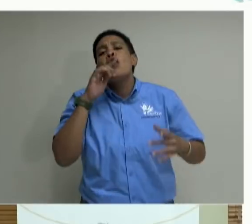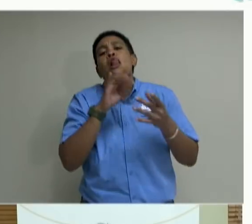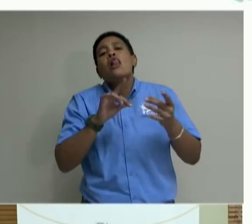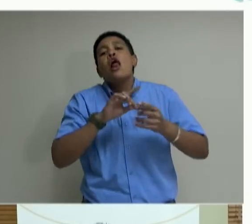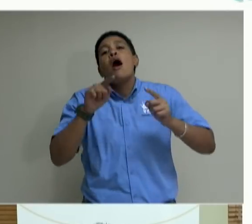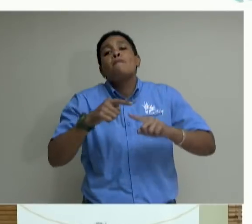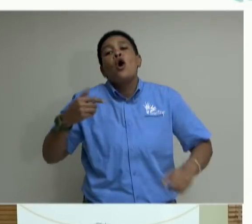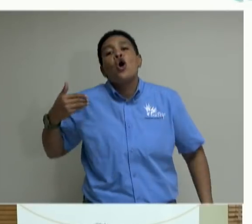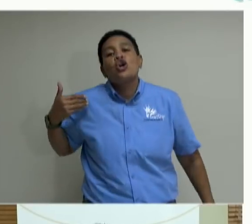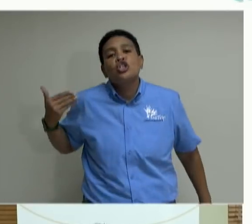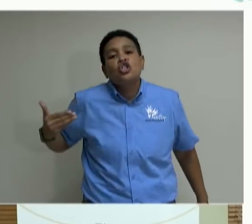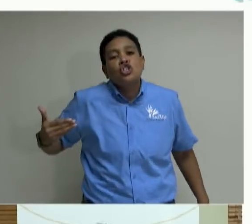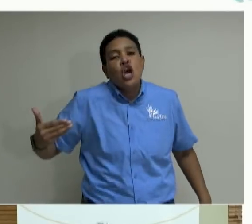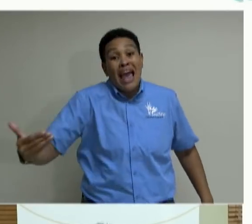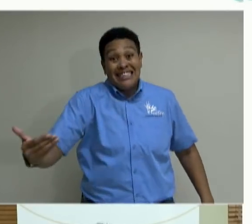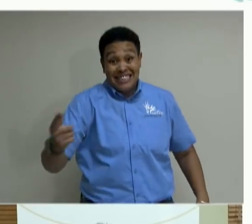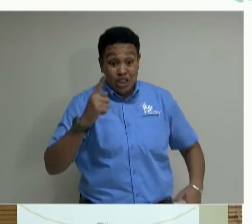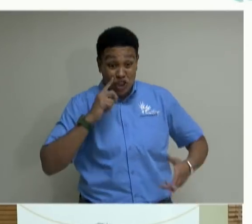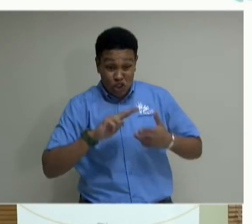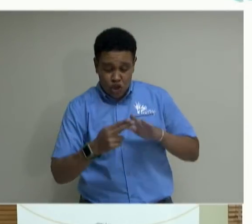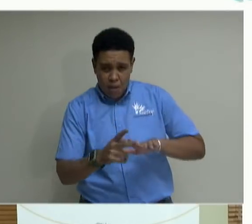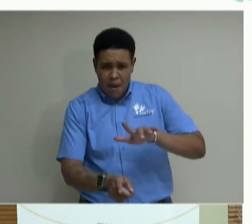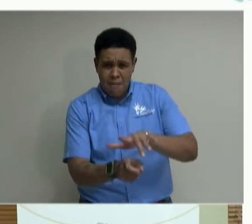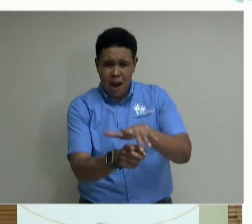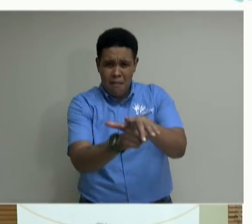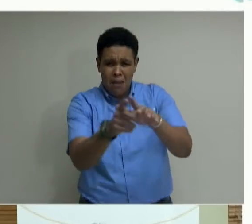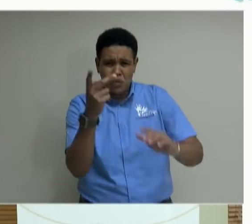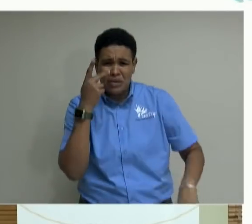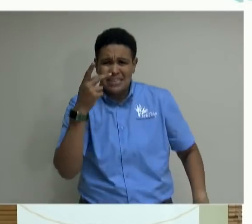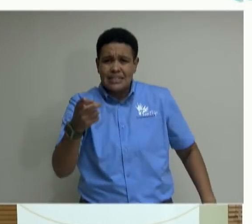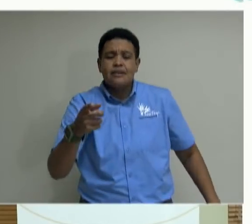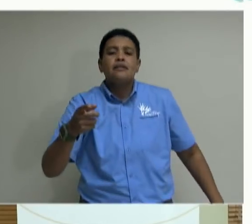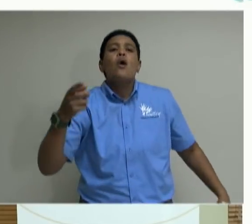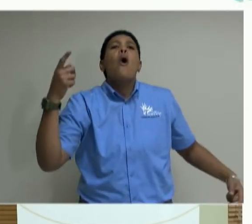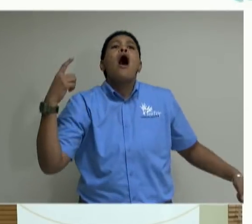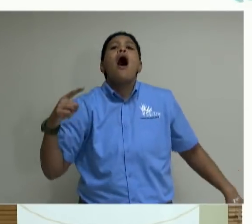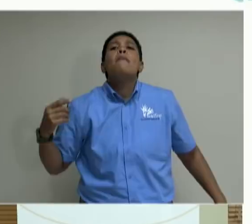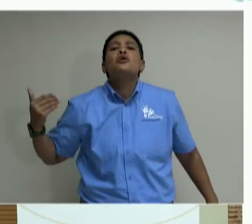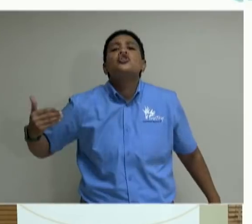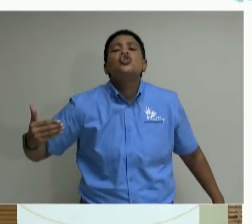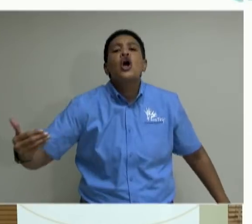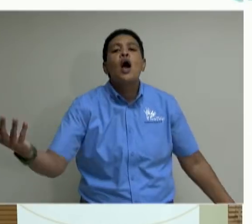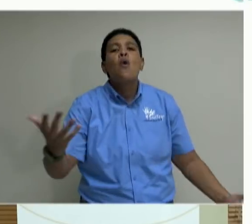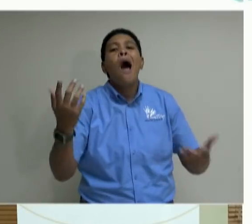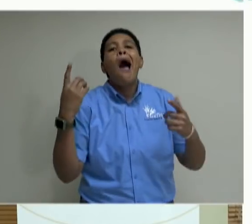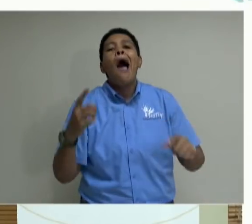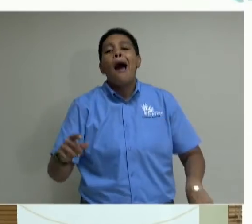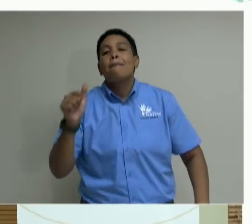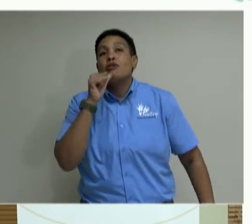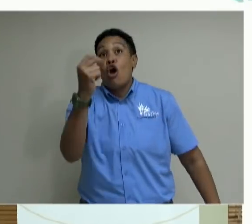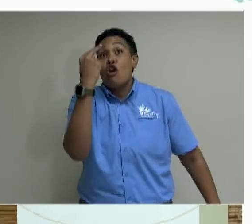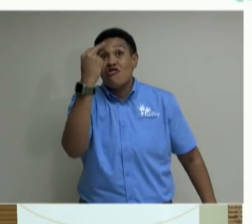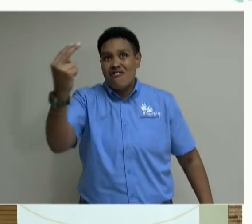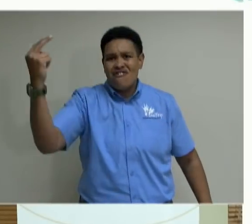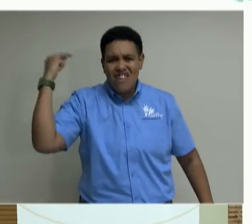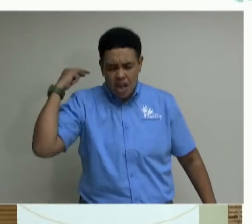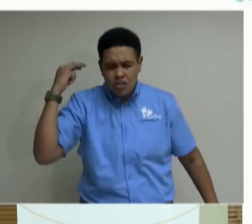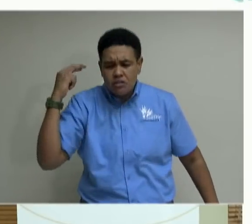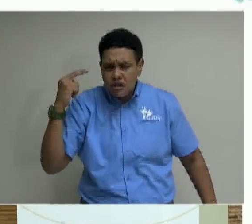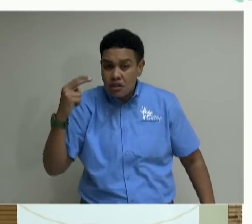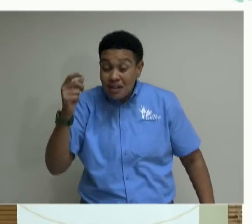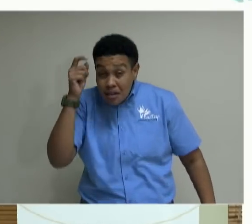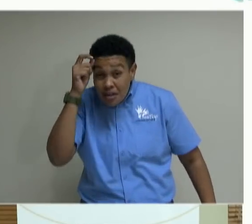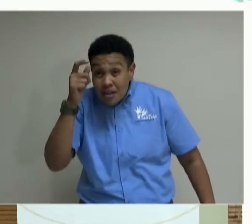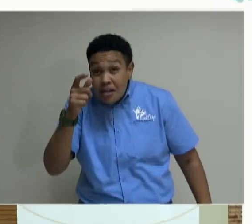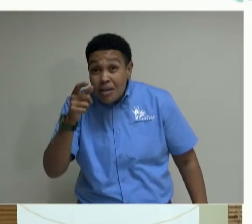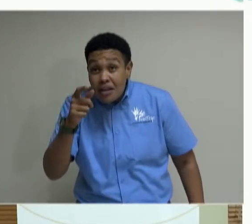trends. The number of cases that we're seeing are indicative of the trend of what is happening, and it's not a reflection. It is a reflection, but